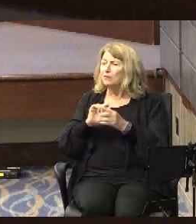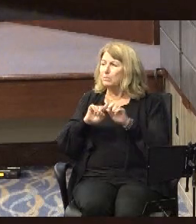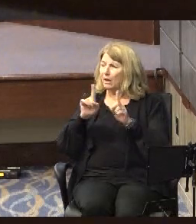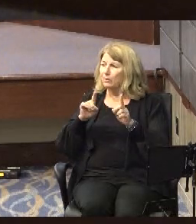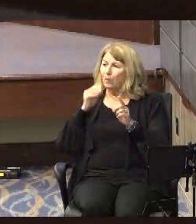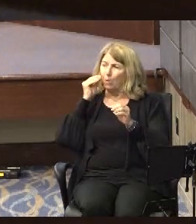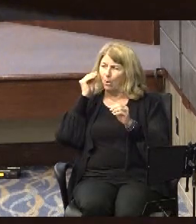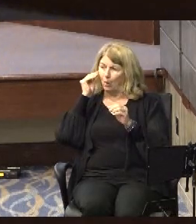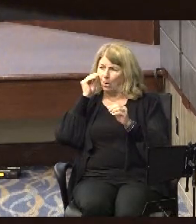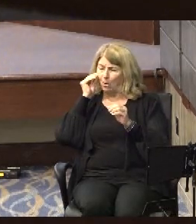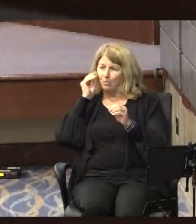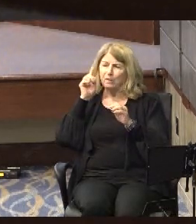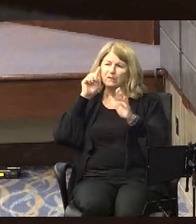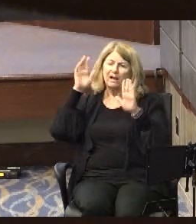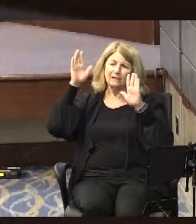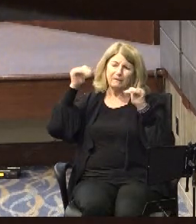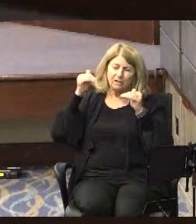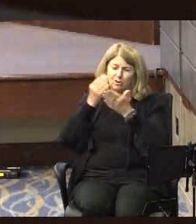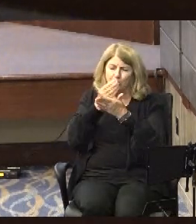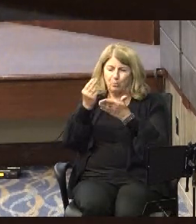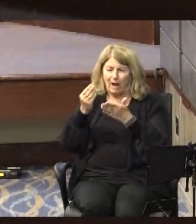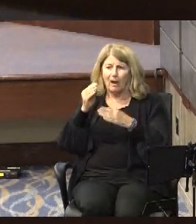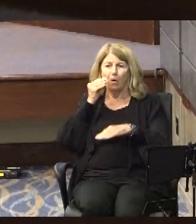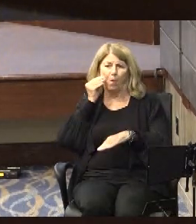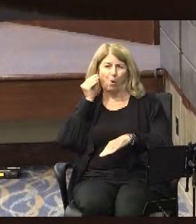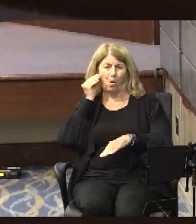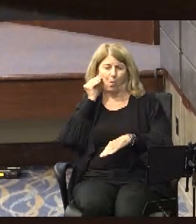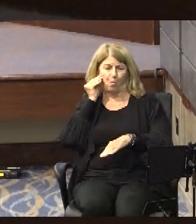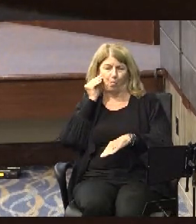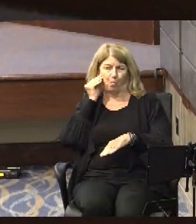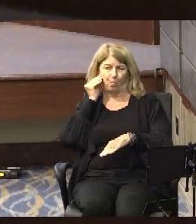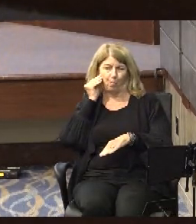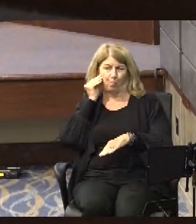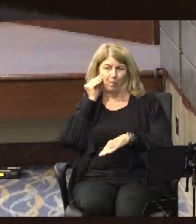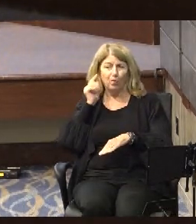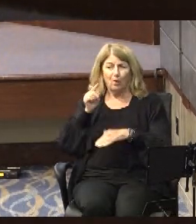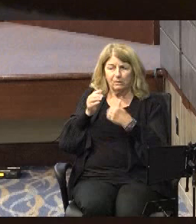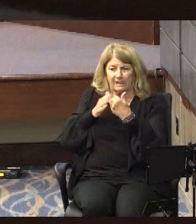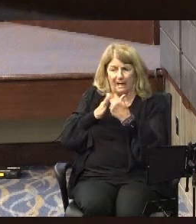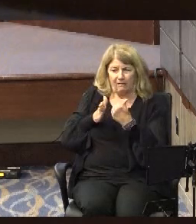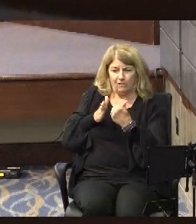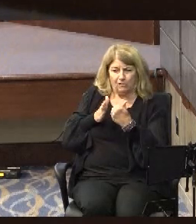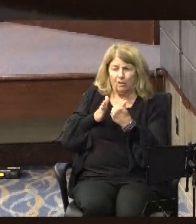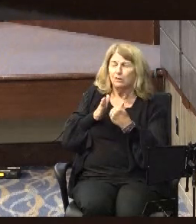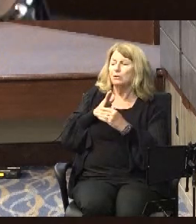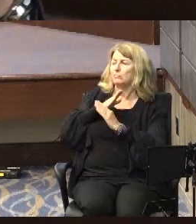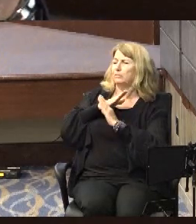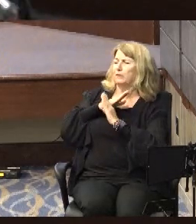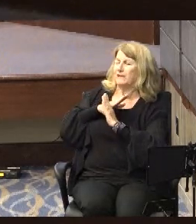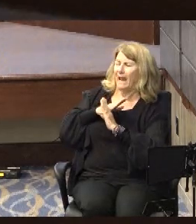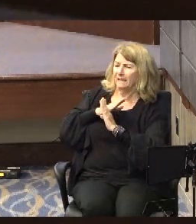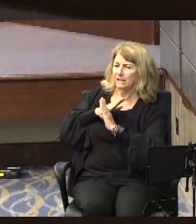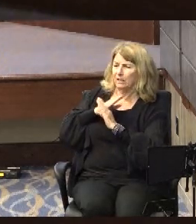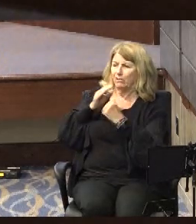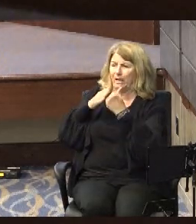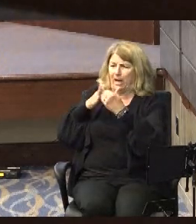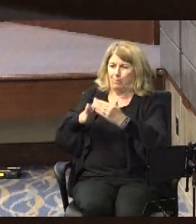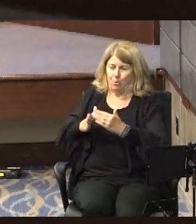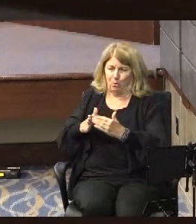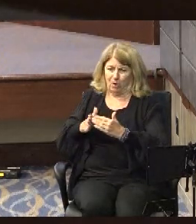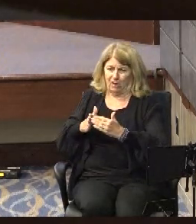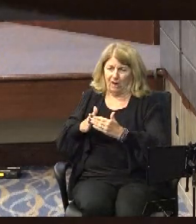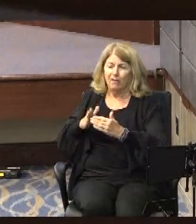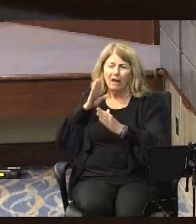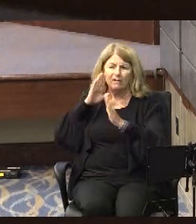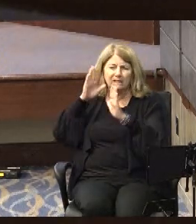there's an expectation when you buy a home that of those neighbors that you preserve the neighborhood, and the city creates the expectation of